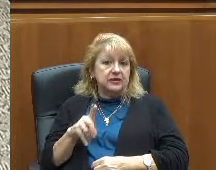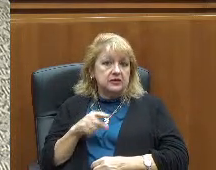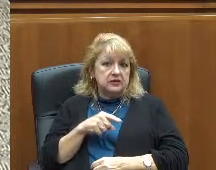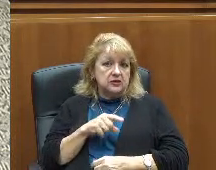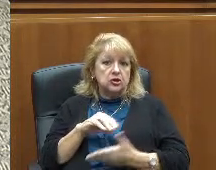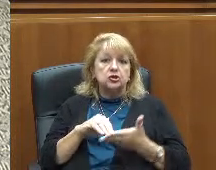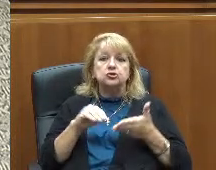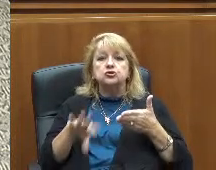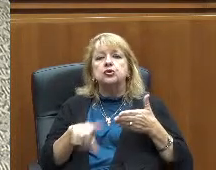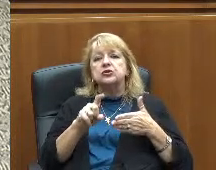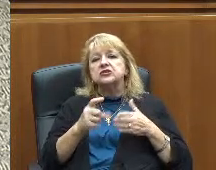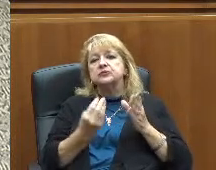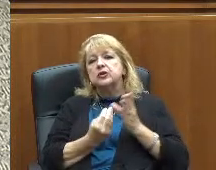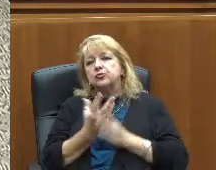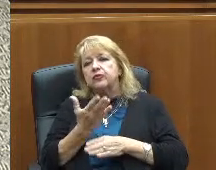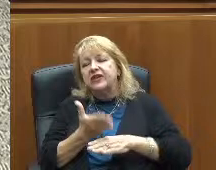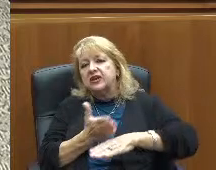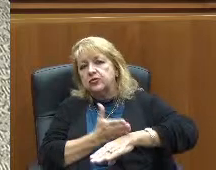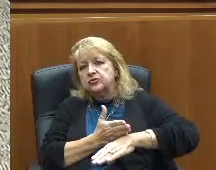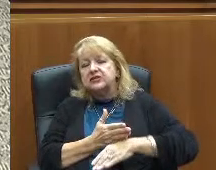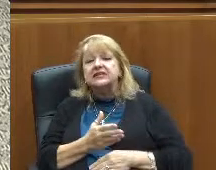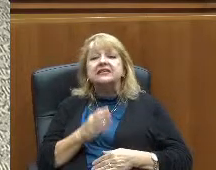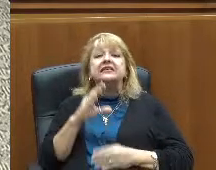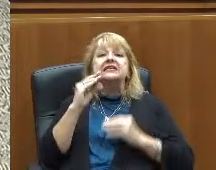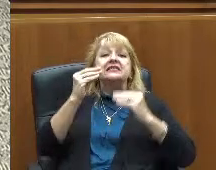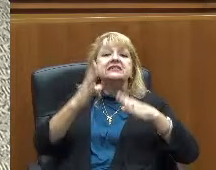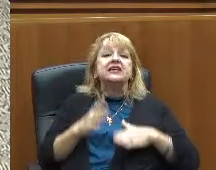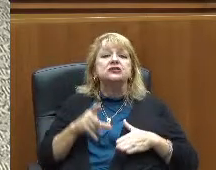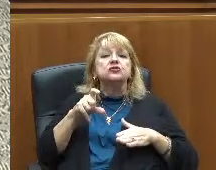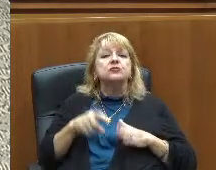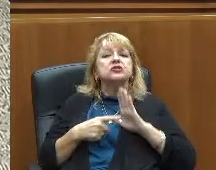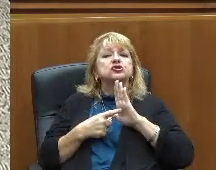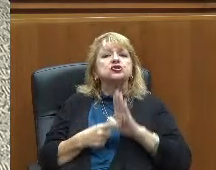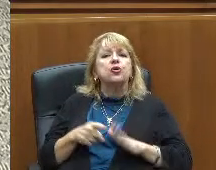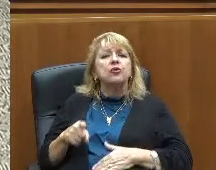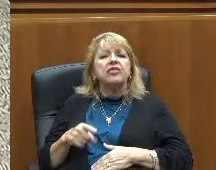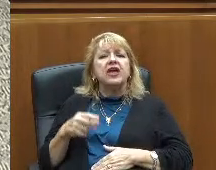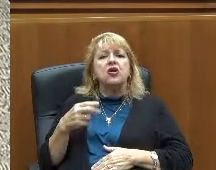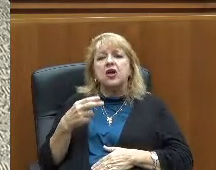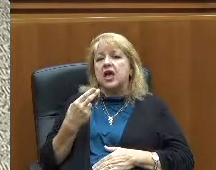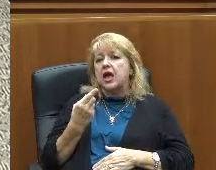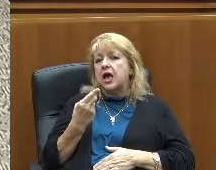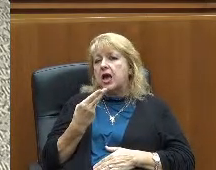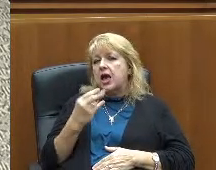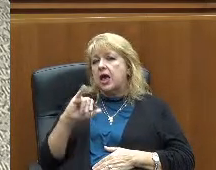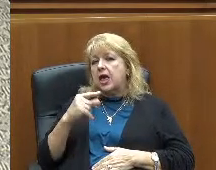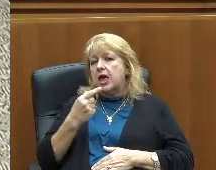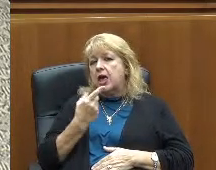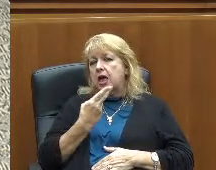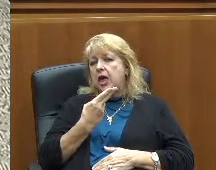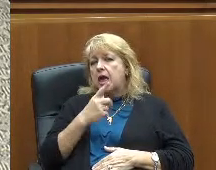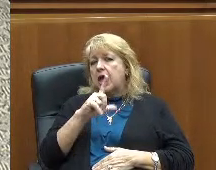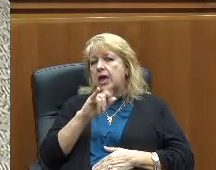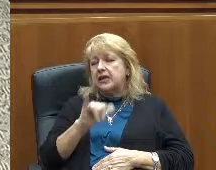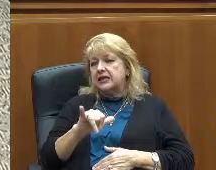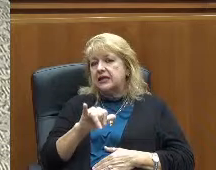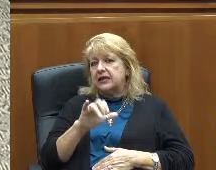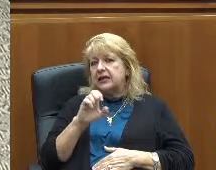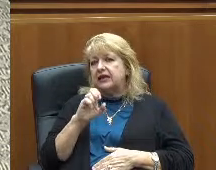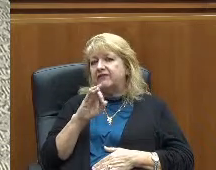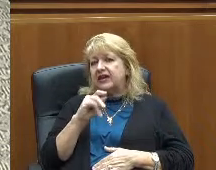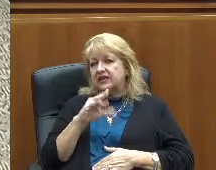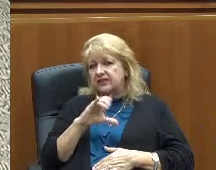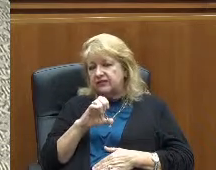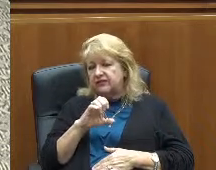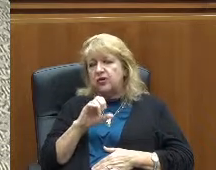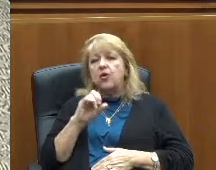students have to grow, the teachers have to be highly effective or effective proficient to receive this, but that is per section of